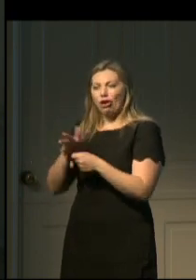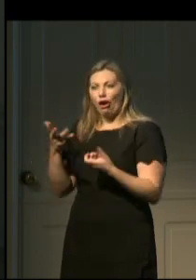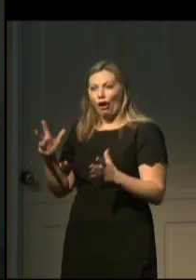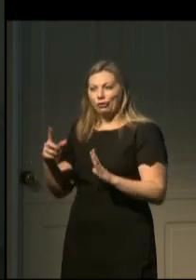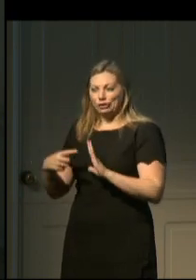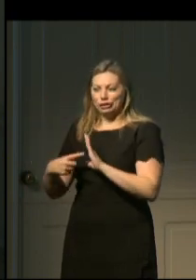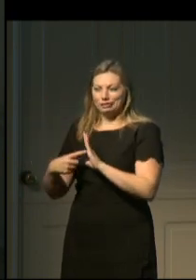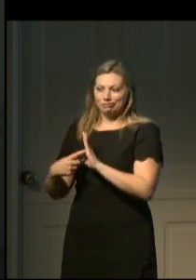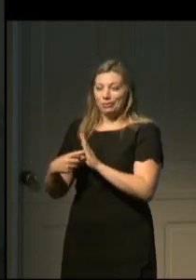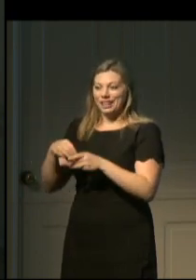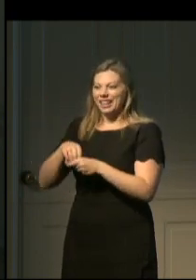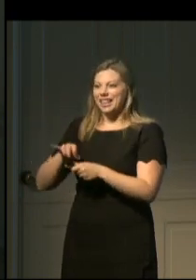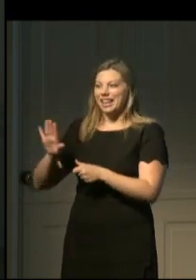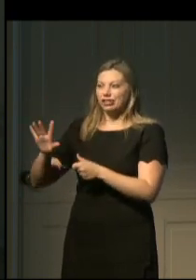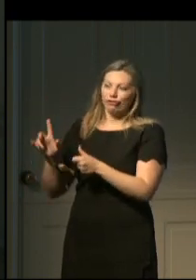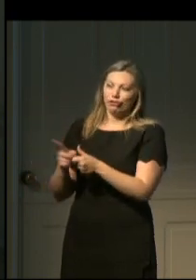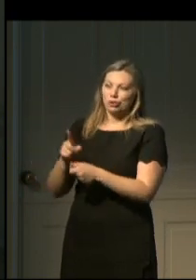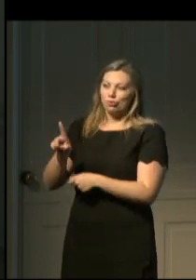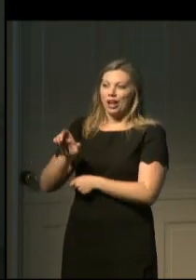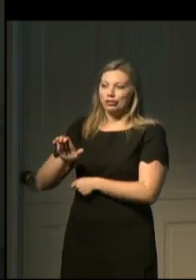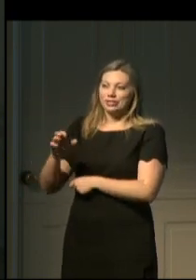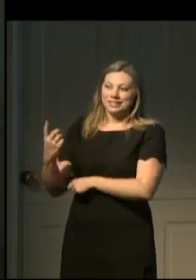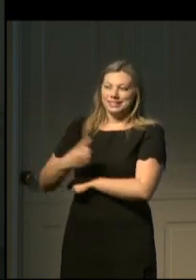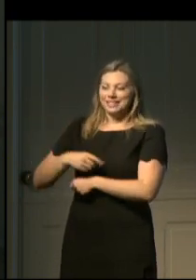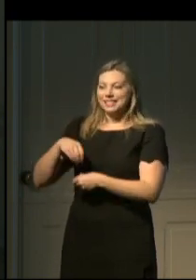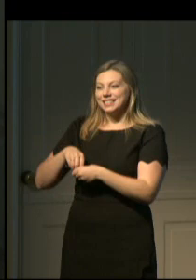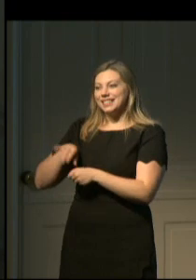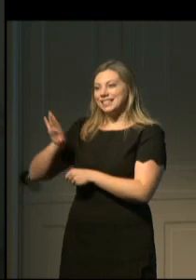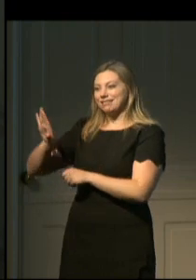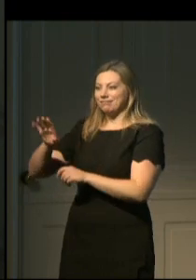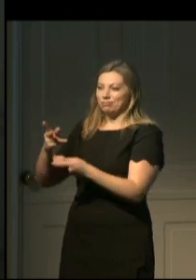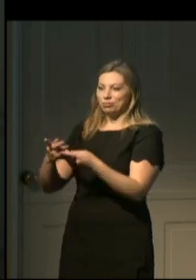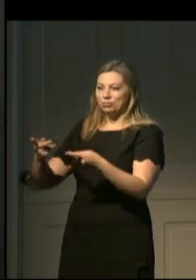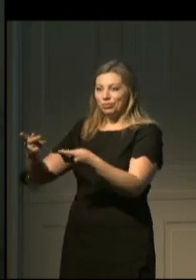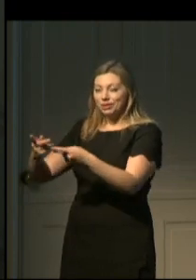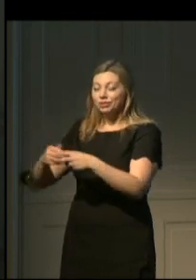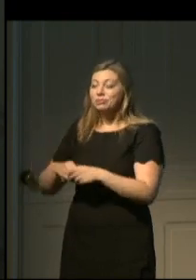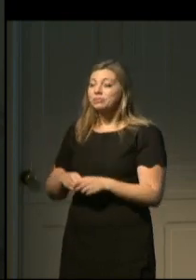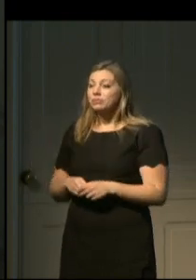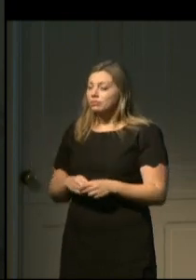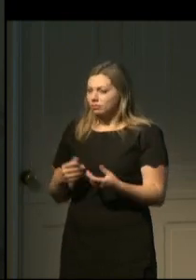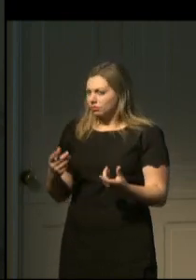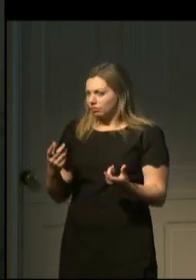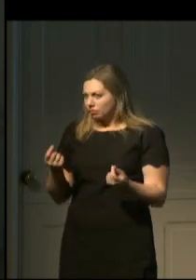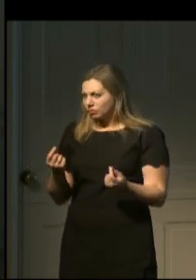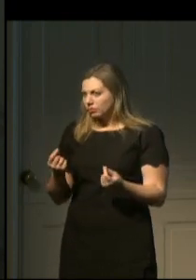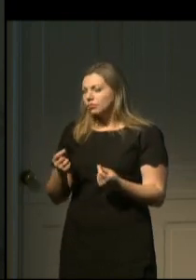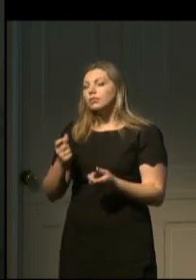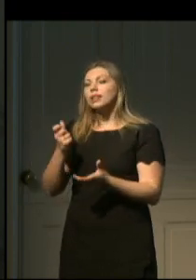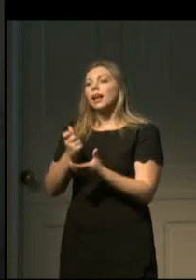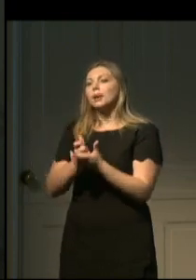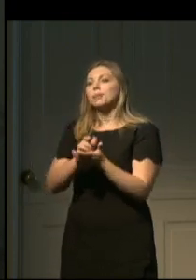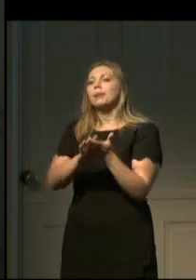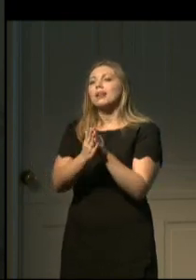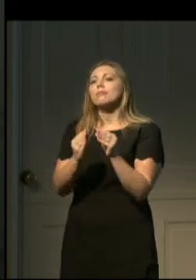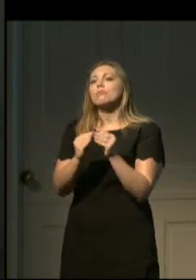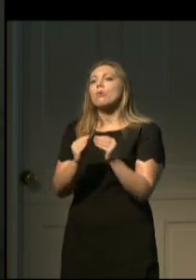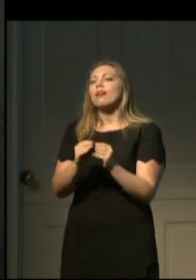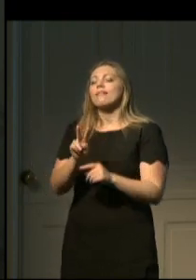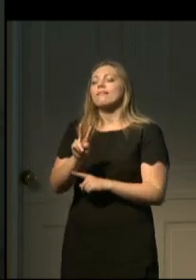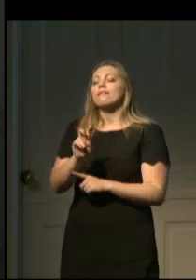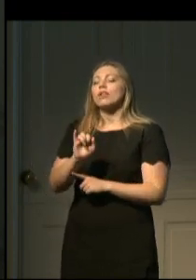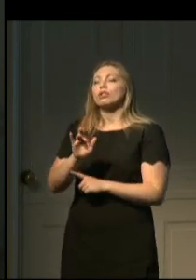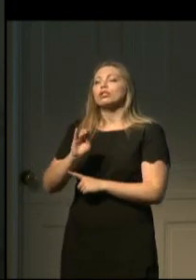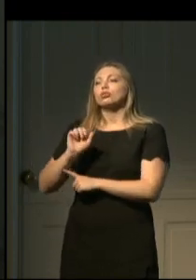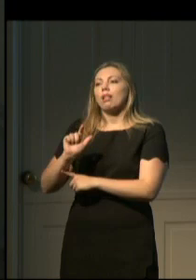first 100 days in office, and that is to move us toward a virtual Smithsonian